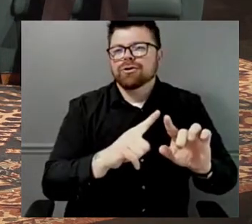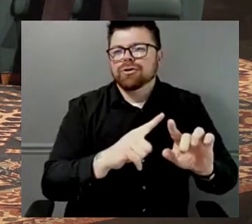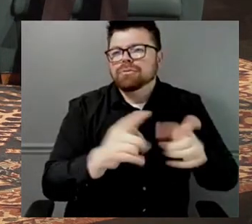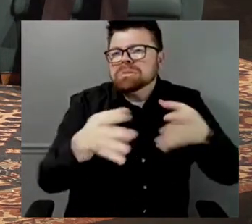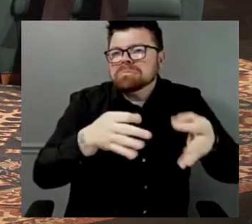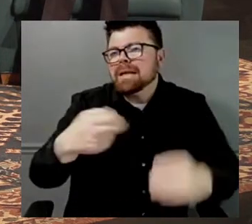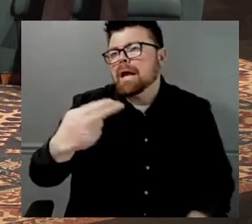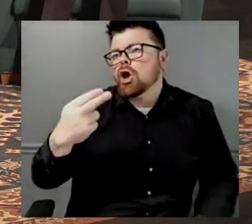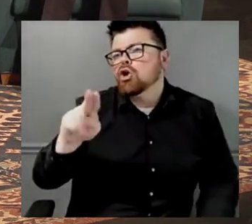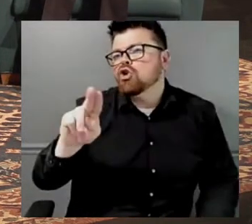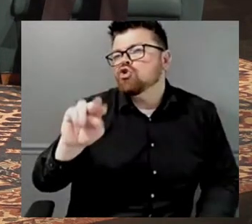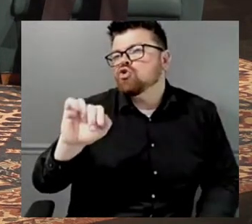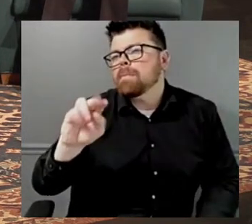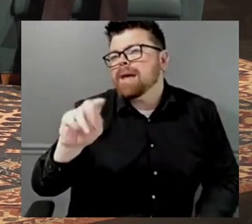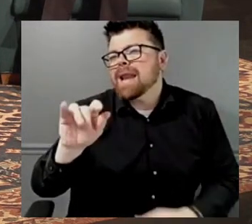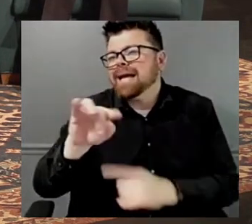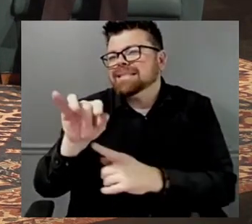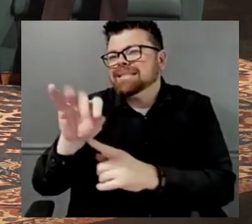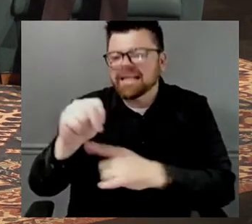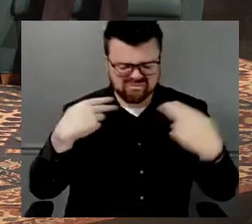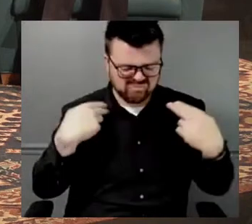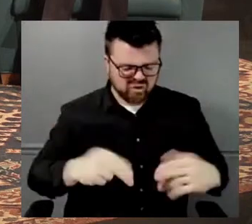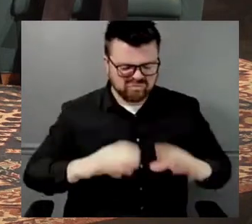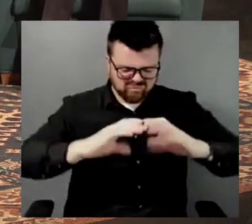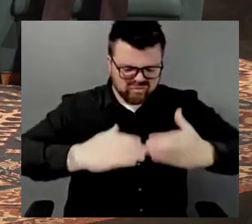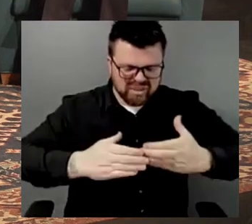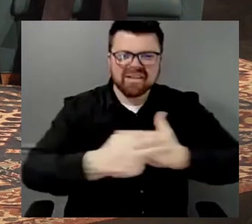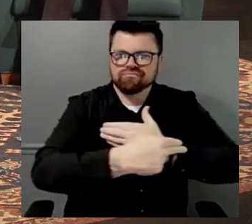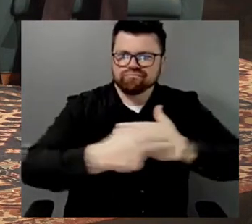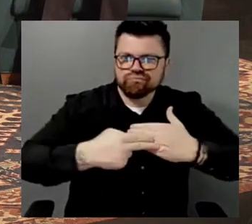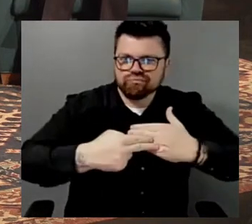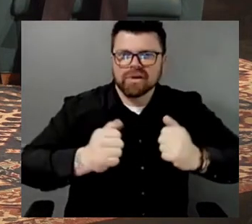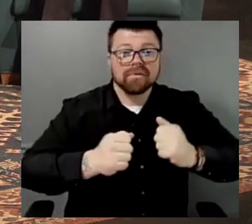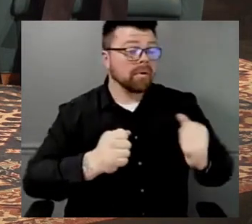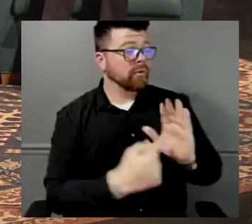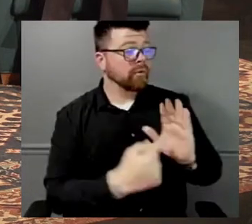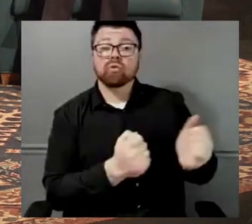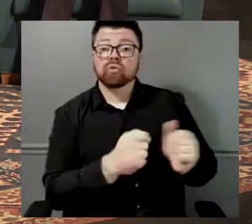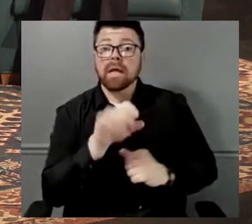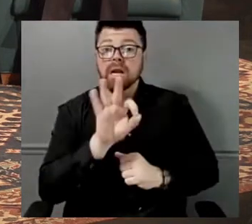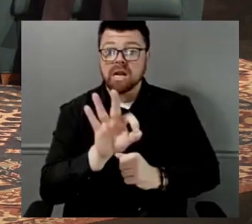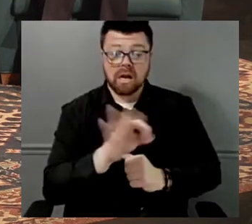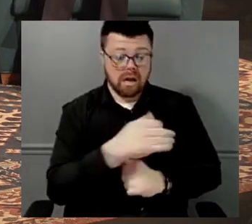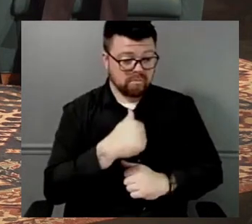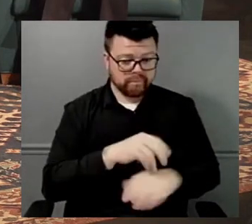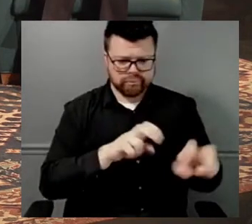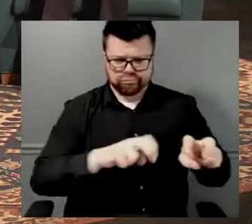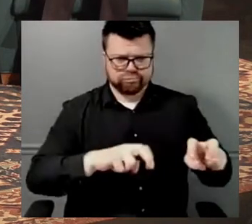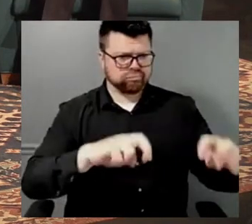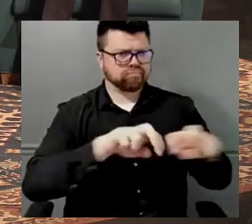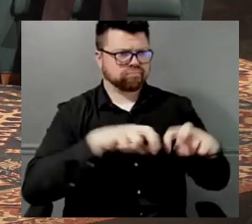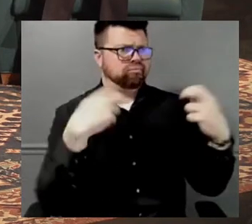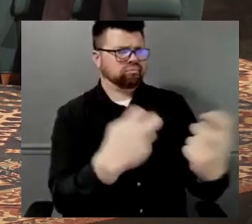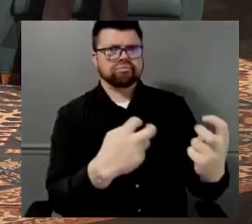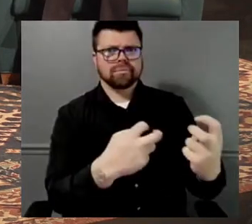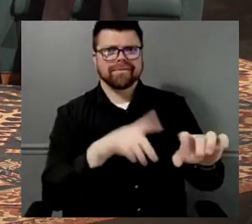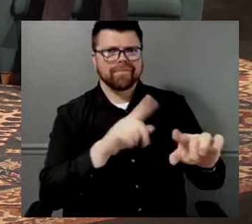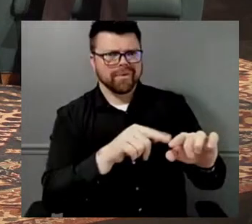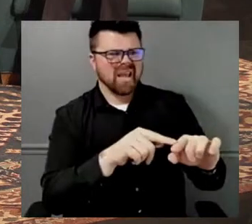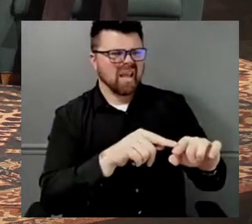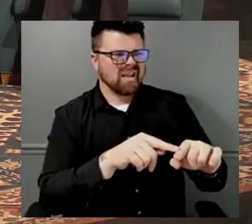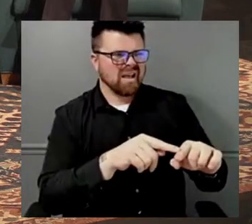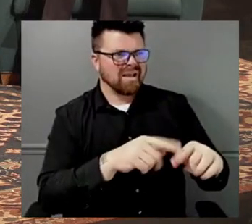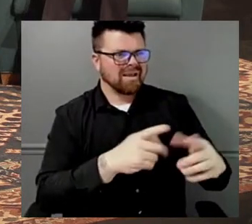difficult, even in the circumstance that you have, where nine of you have to work together all the time. You can't dehumanize each other if you've actually